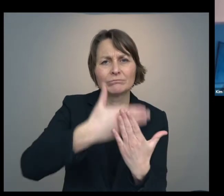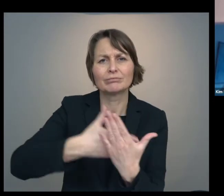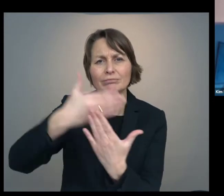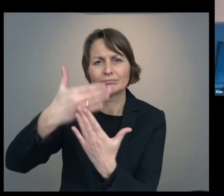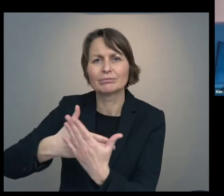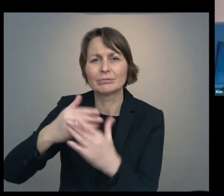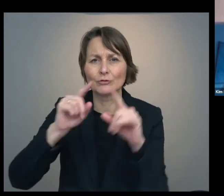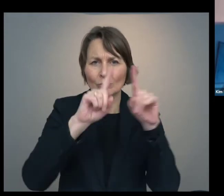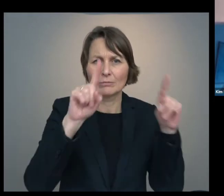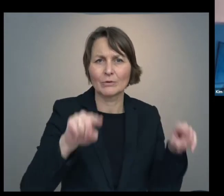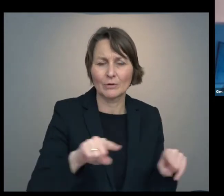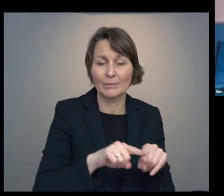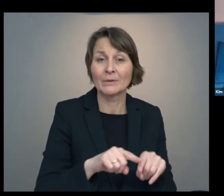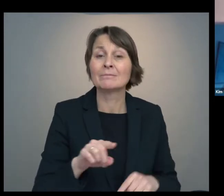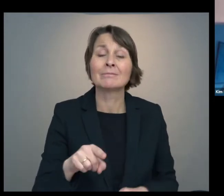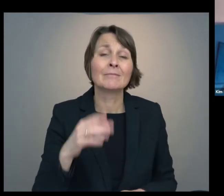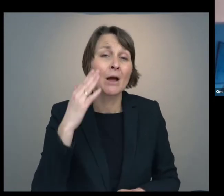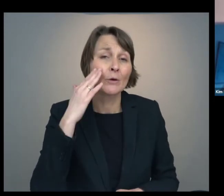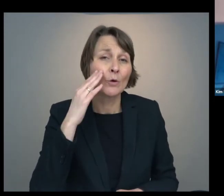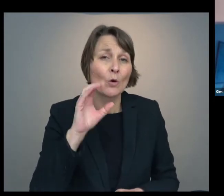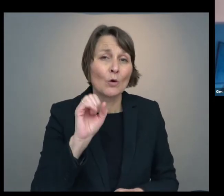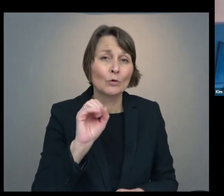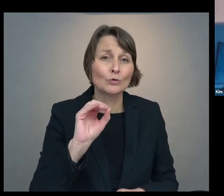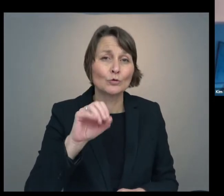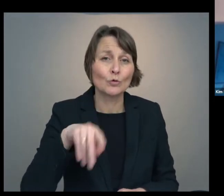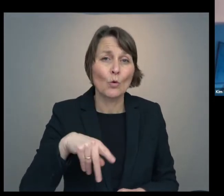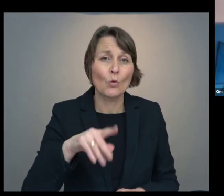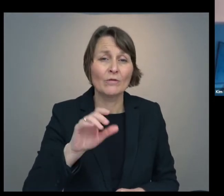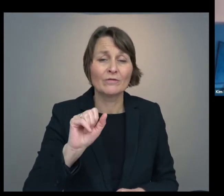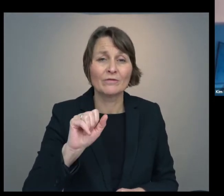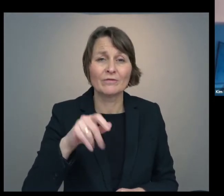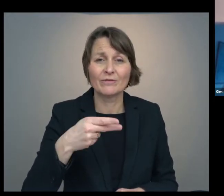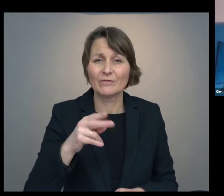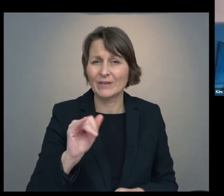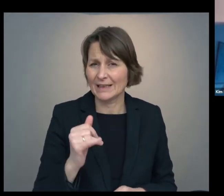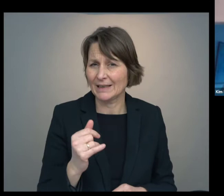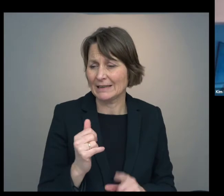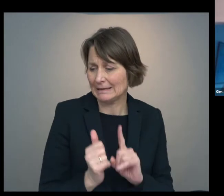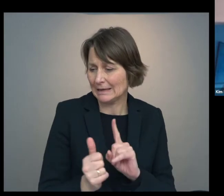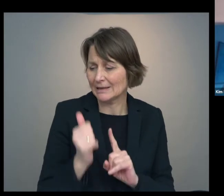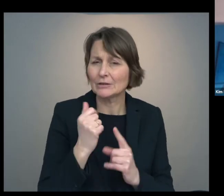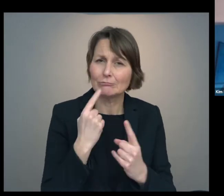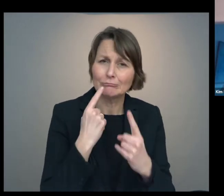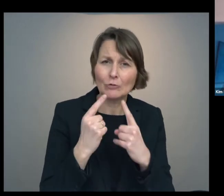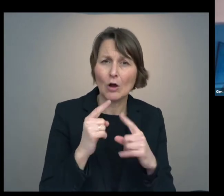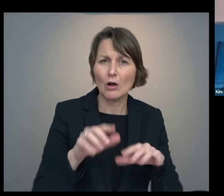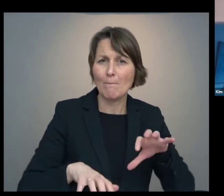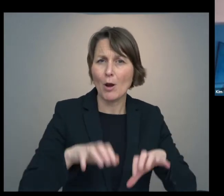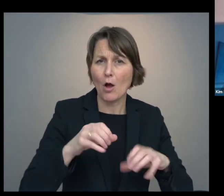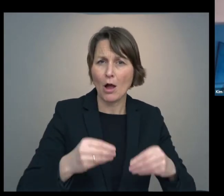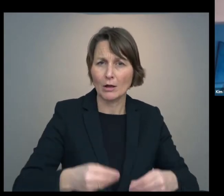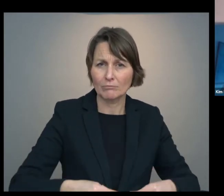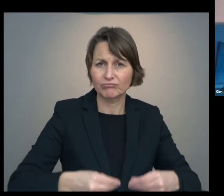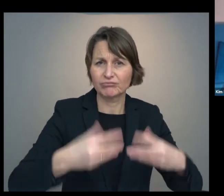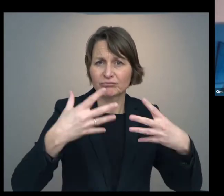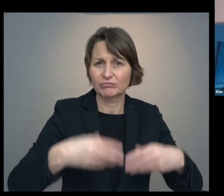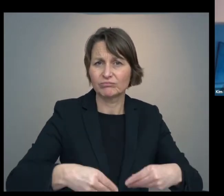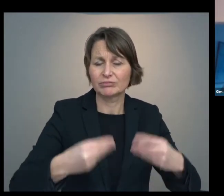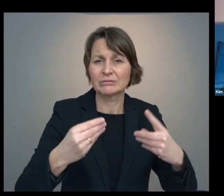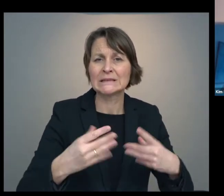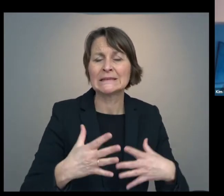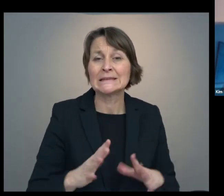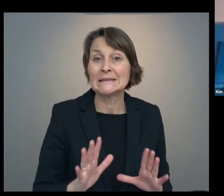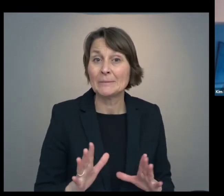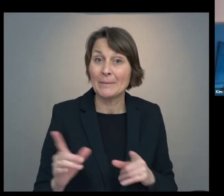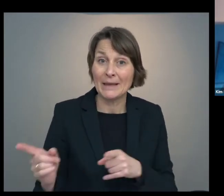to documentation. I know that Sophie Toft did a blog yesterday, so rather than go